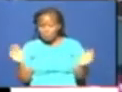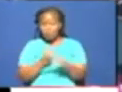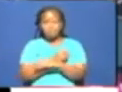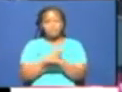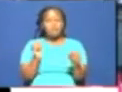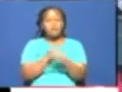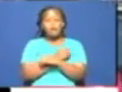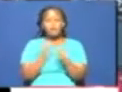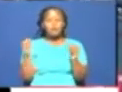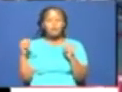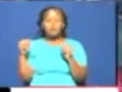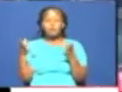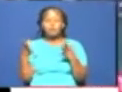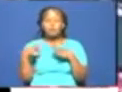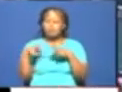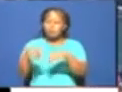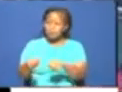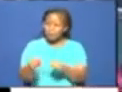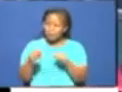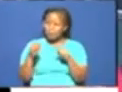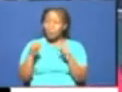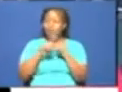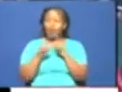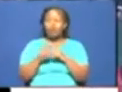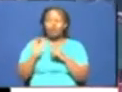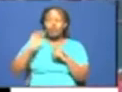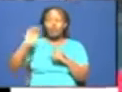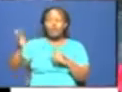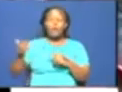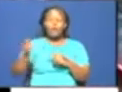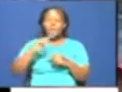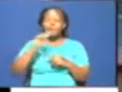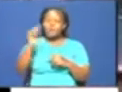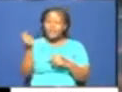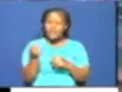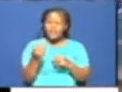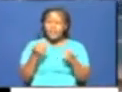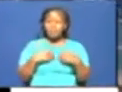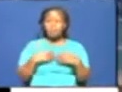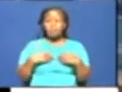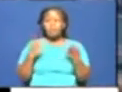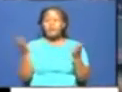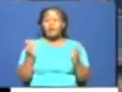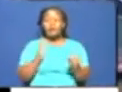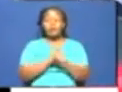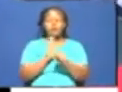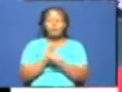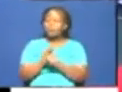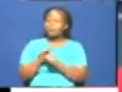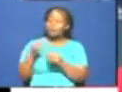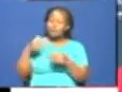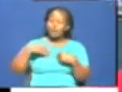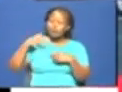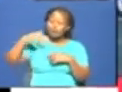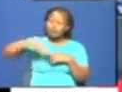it. The mountain has to be bumpy for you to scale it.